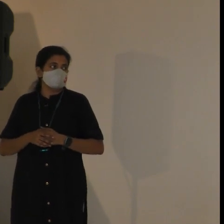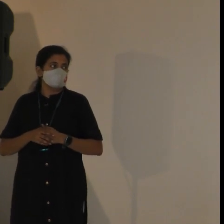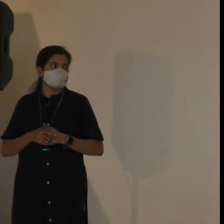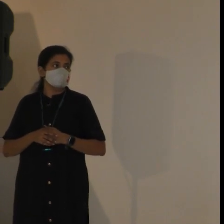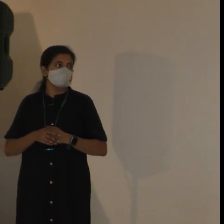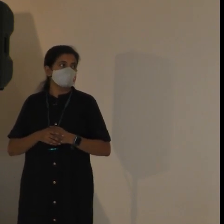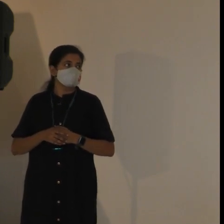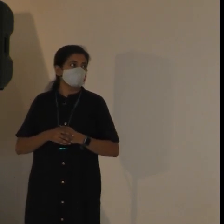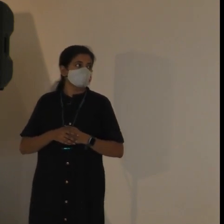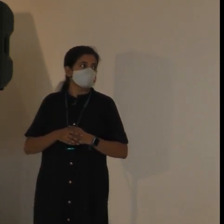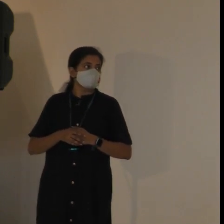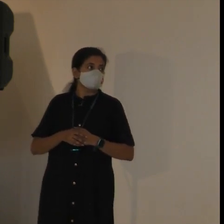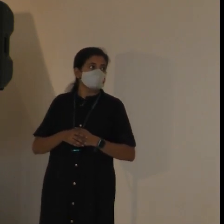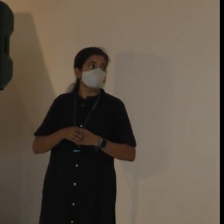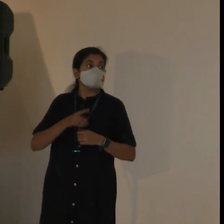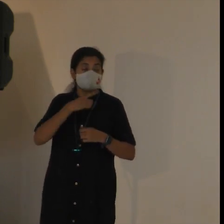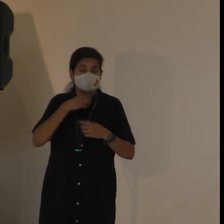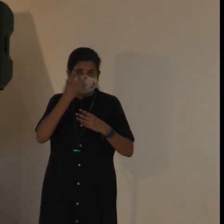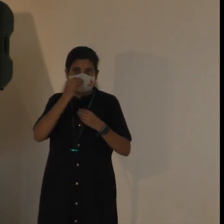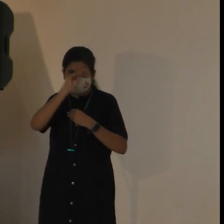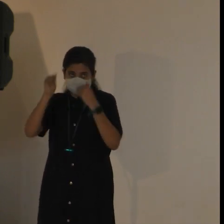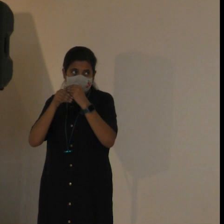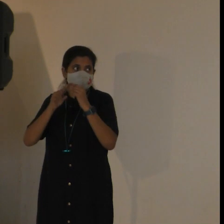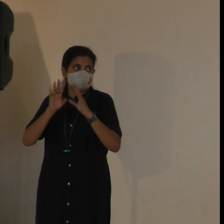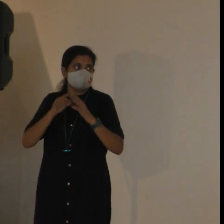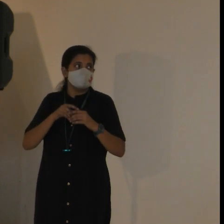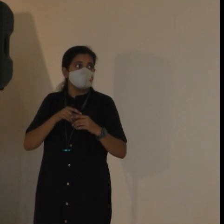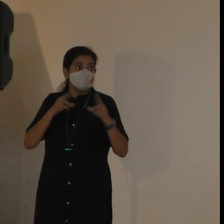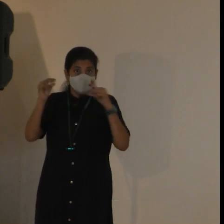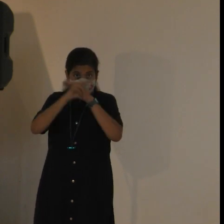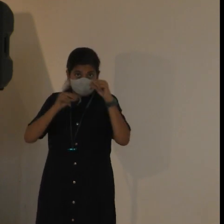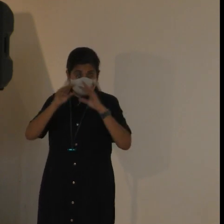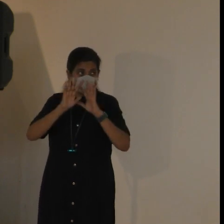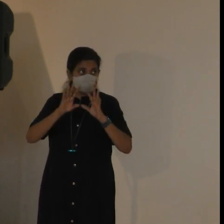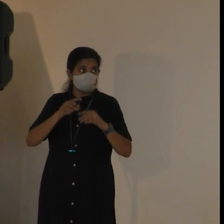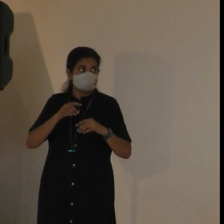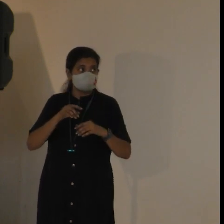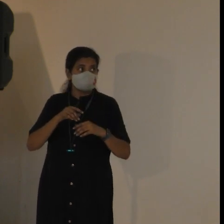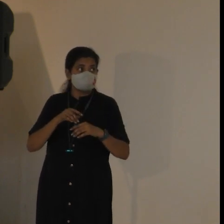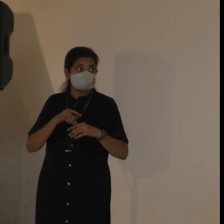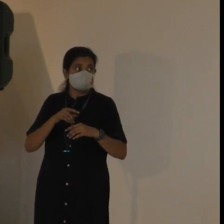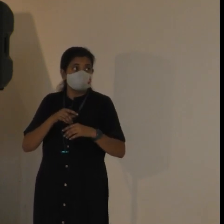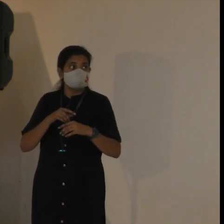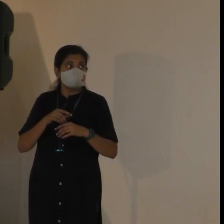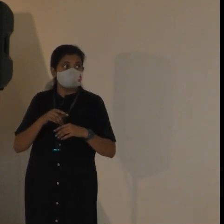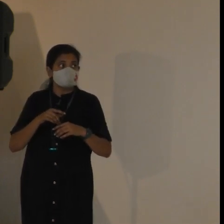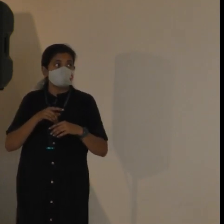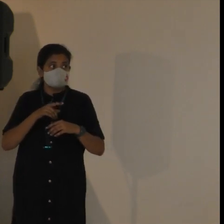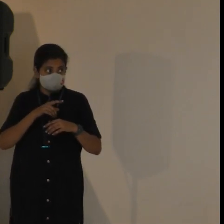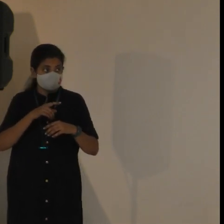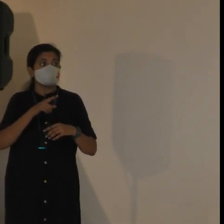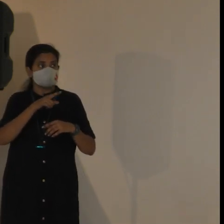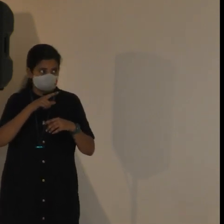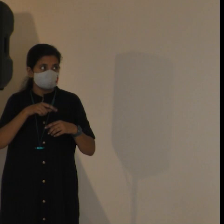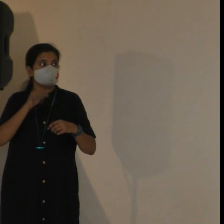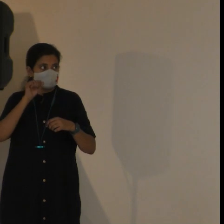can just please. Yeah, if I can just interject, I think listening to both of you speak, I think at some point we should also talk about everything we rejected.